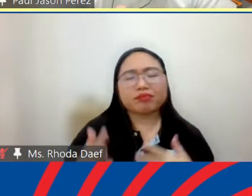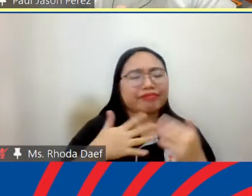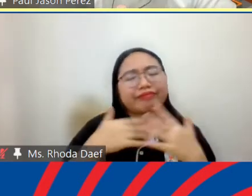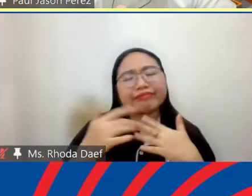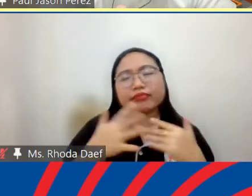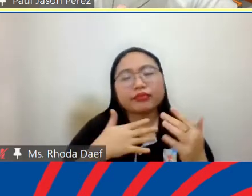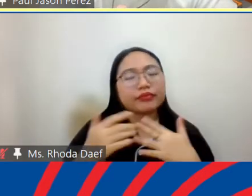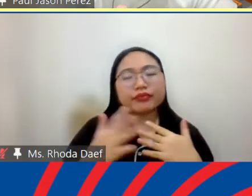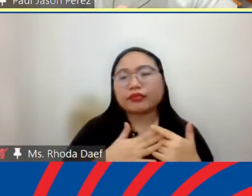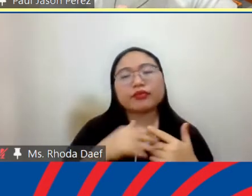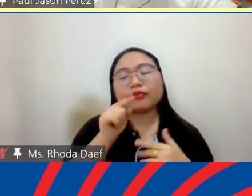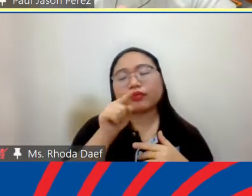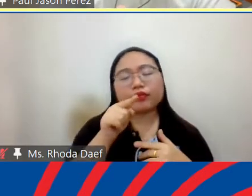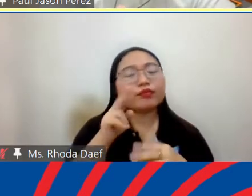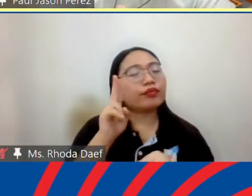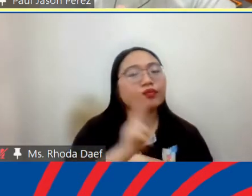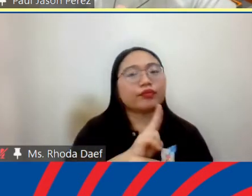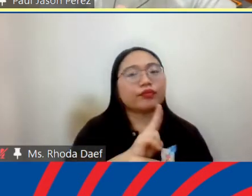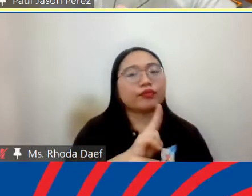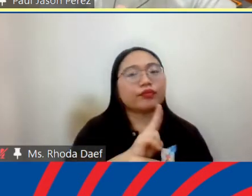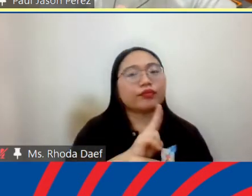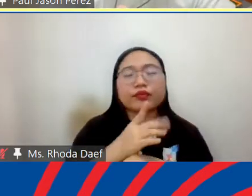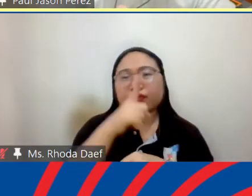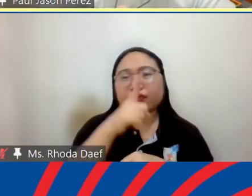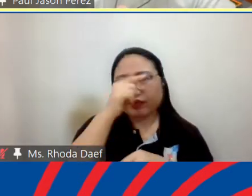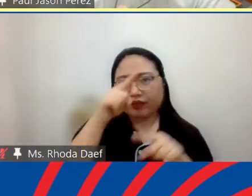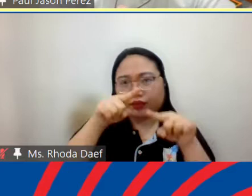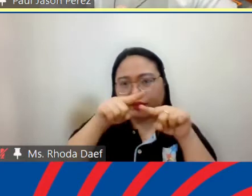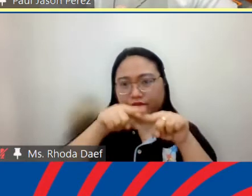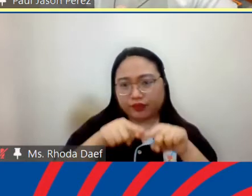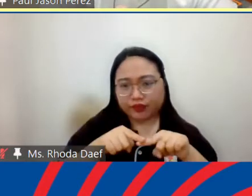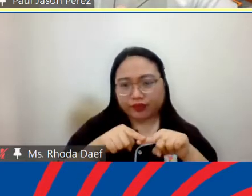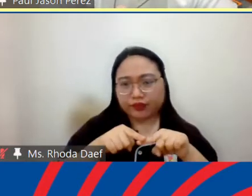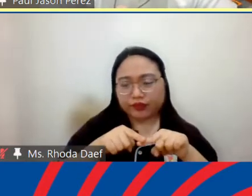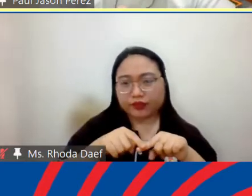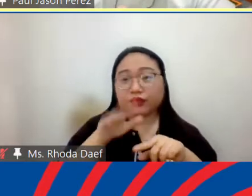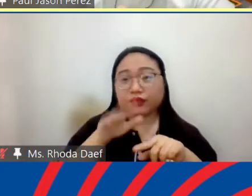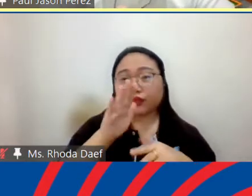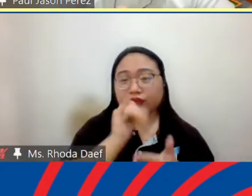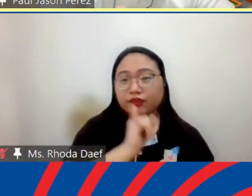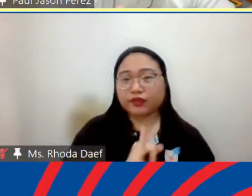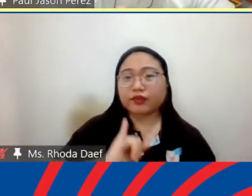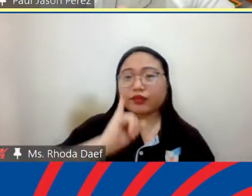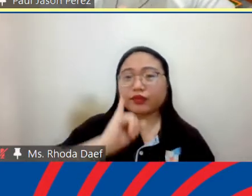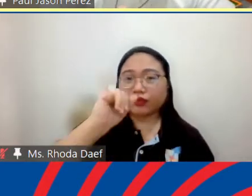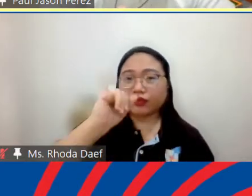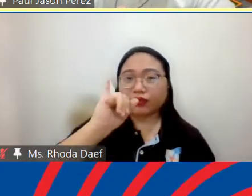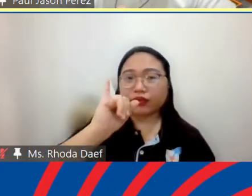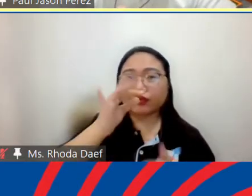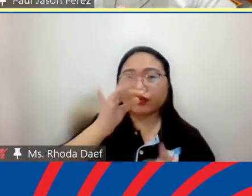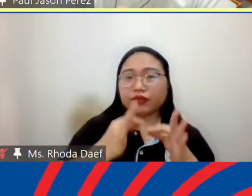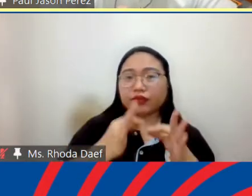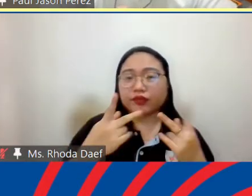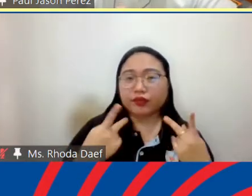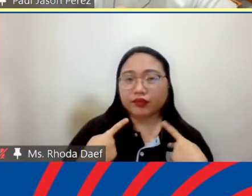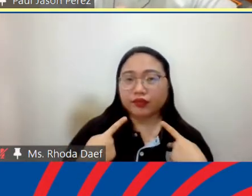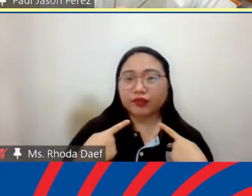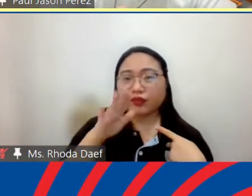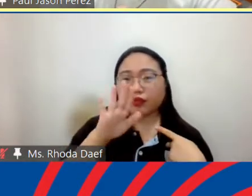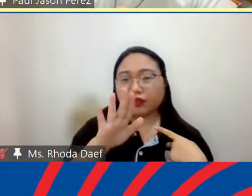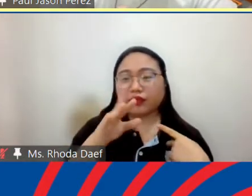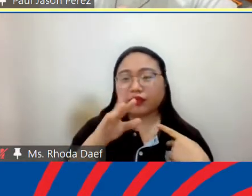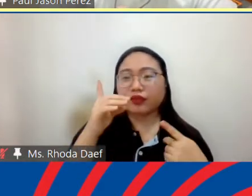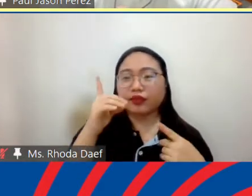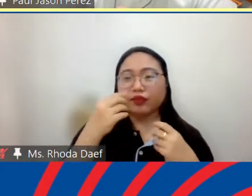which framework you should use, because it will depend with your institution if you have a data management policy or a